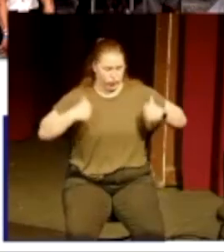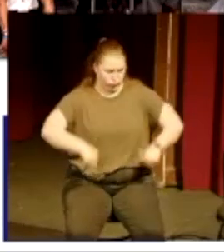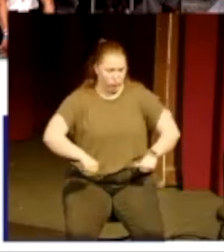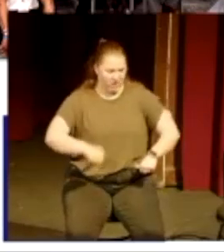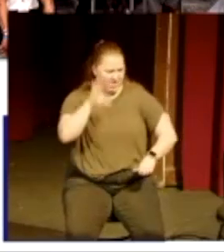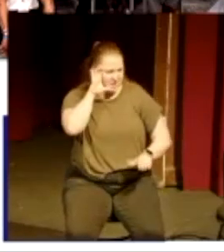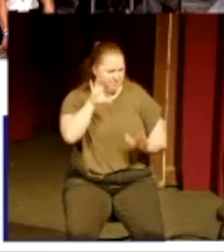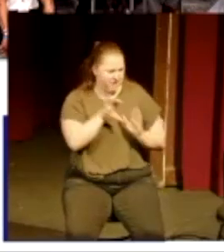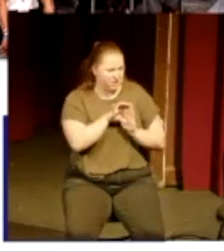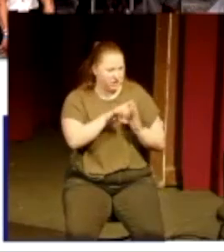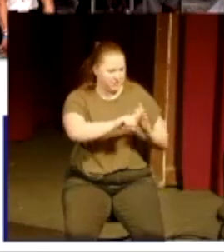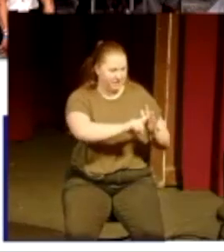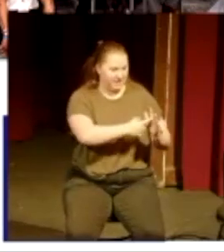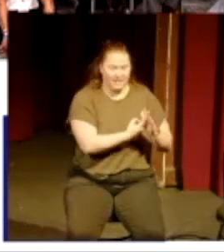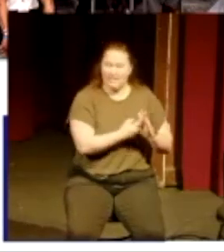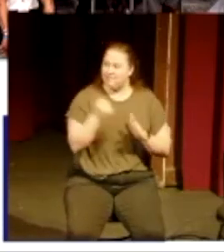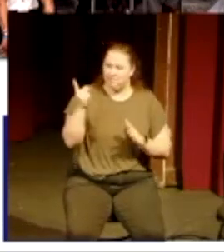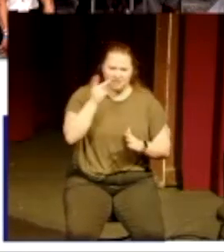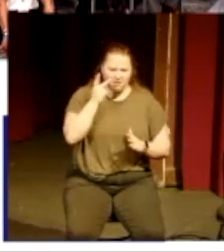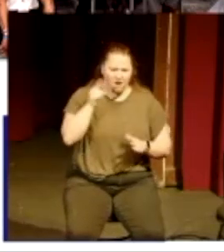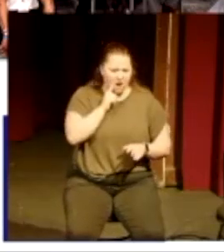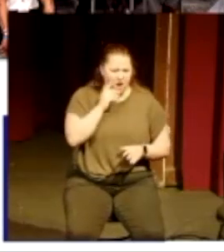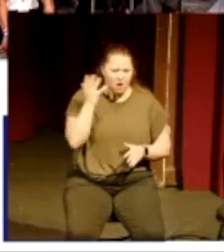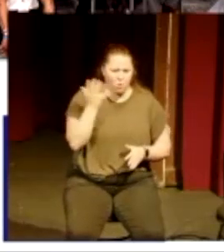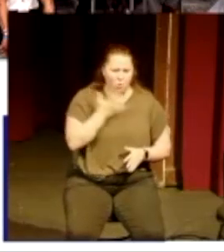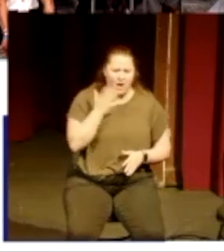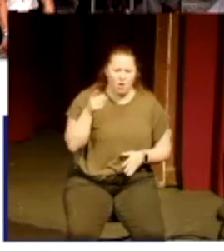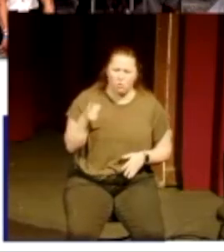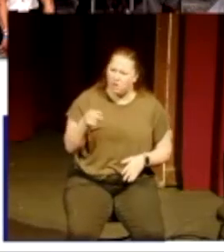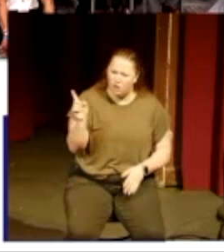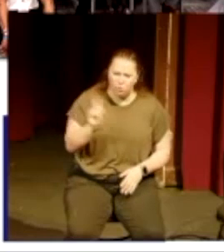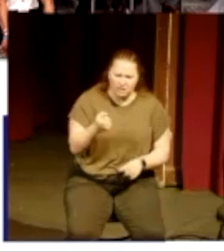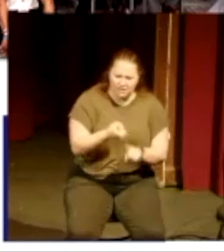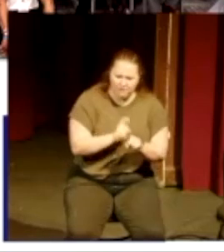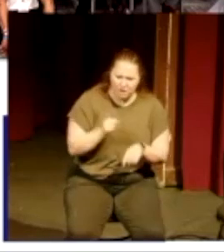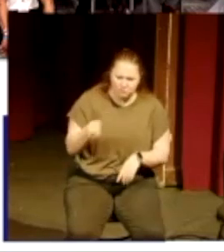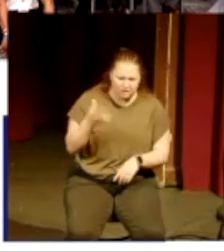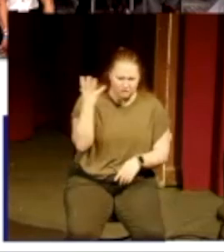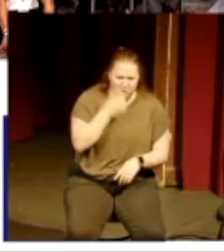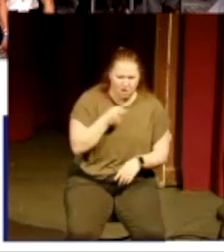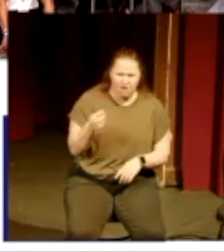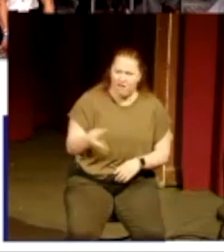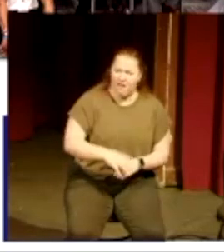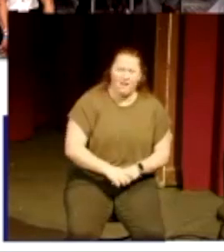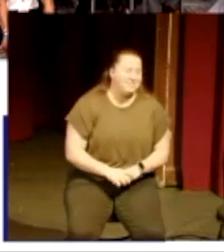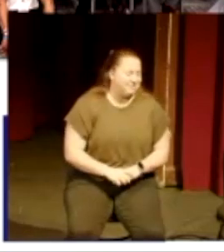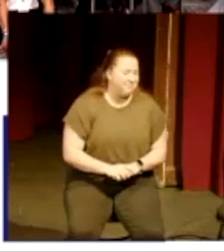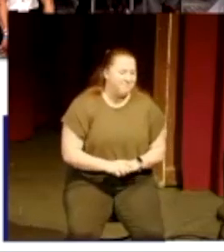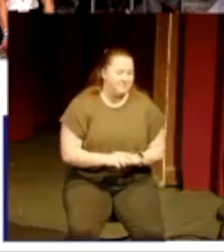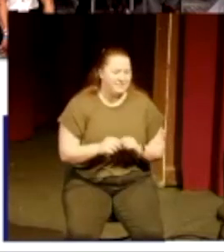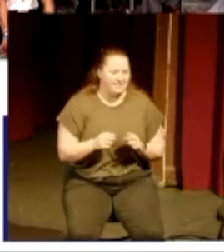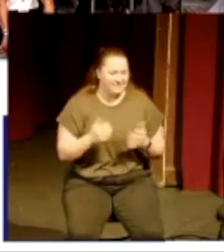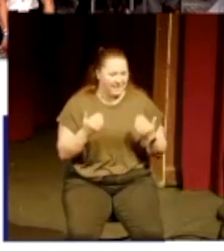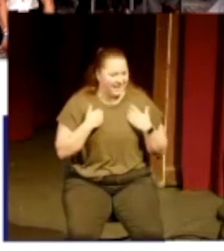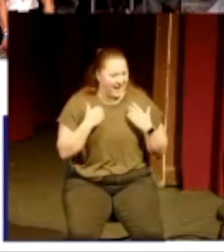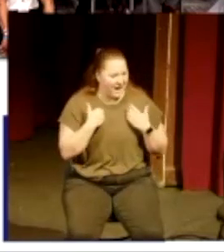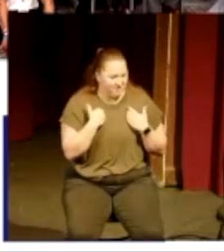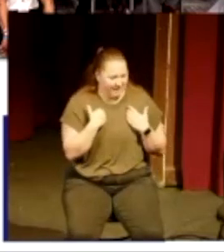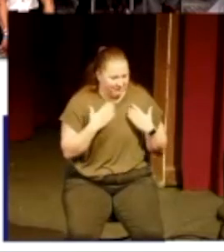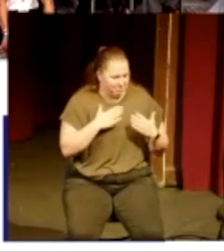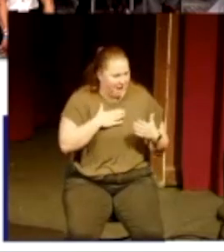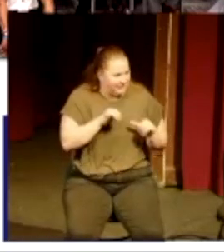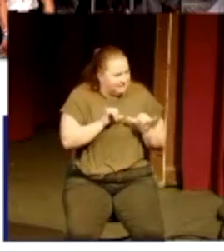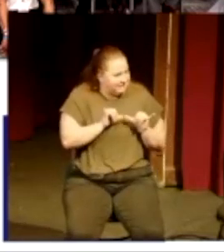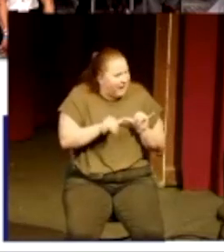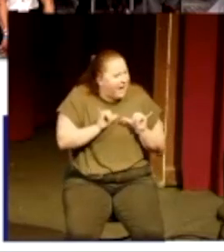out for graduation, and I see that orange suit. I'm like, Brett, man, where'd you get that? Do they have like 50 XL, like extra